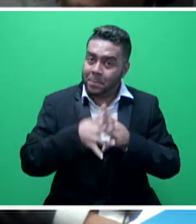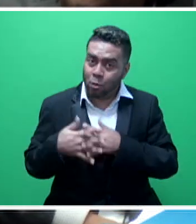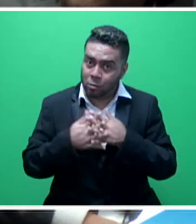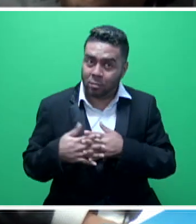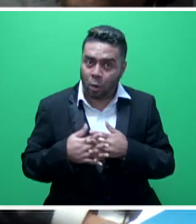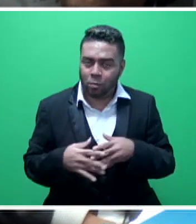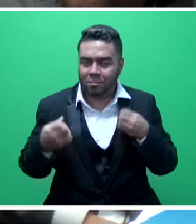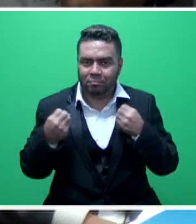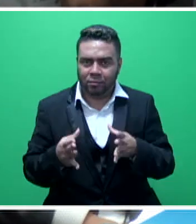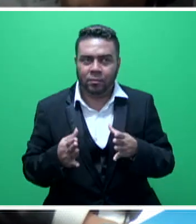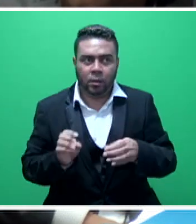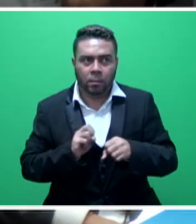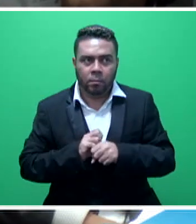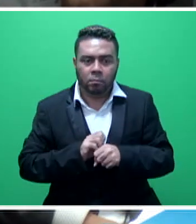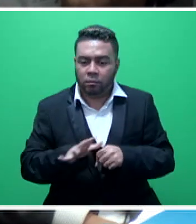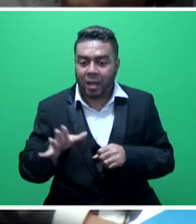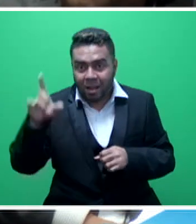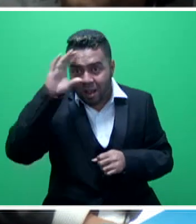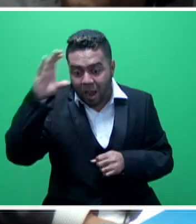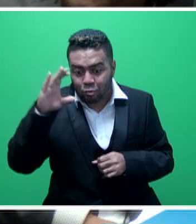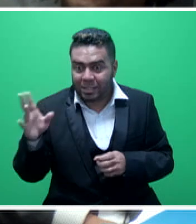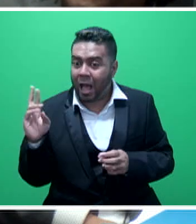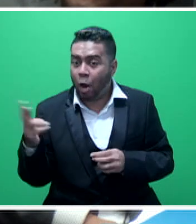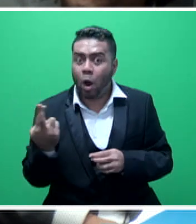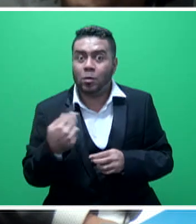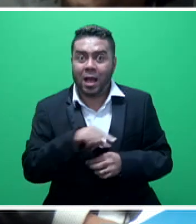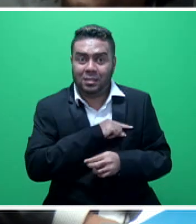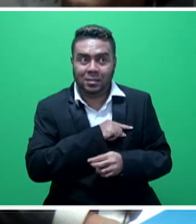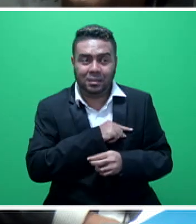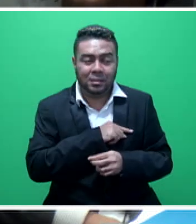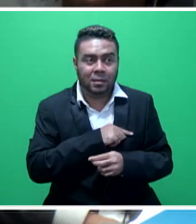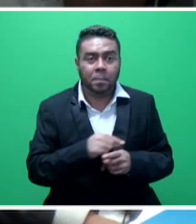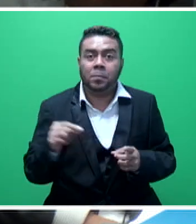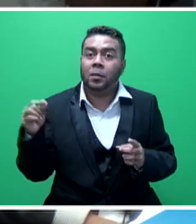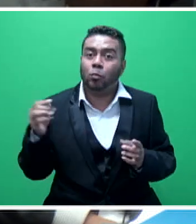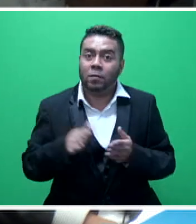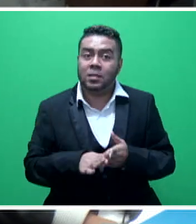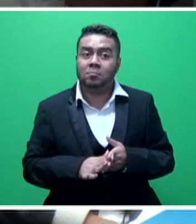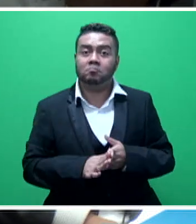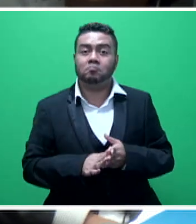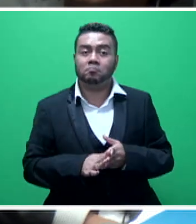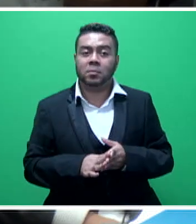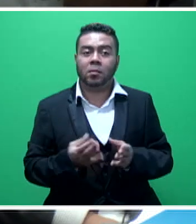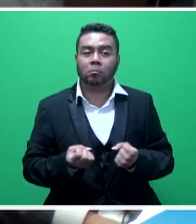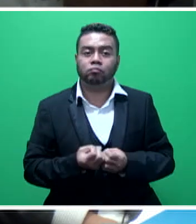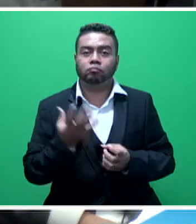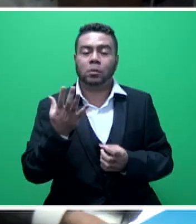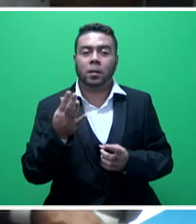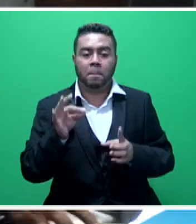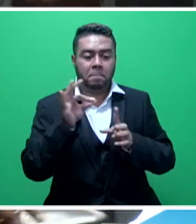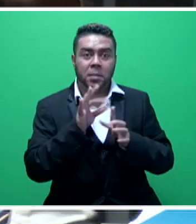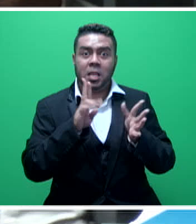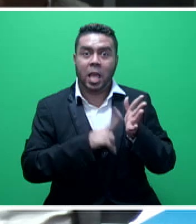it beginning to take off in countries around us. And recently, we've seen the exponential rise in Papua New